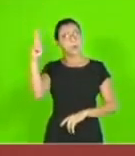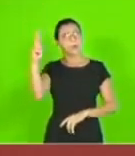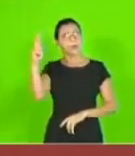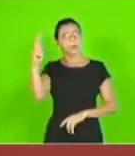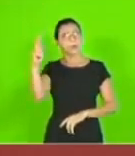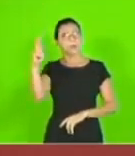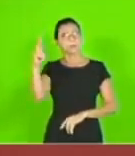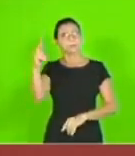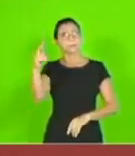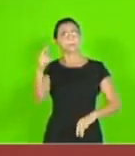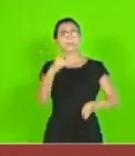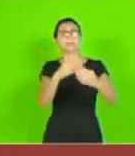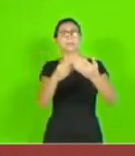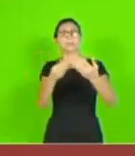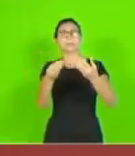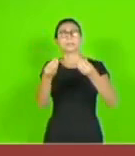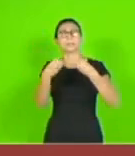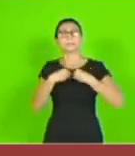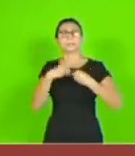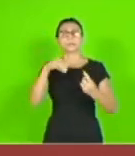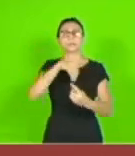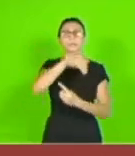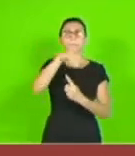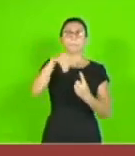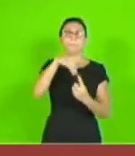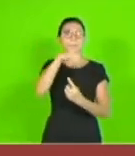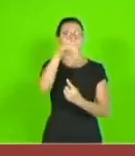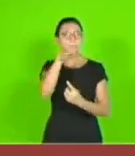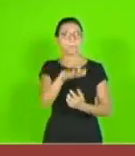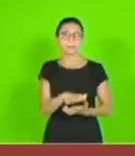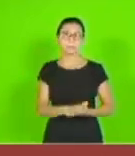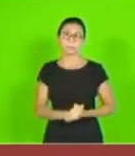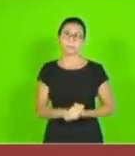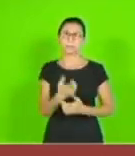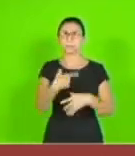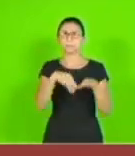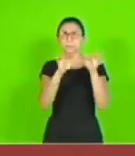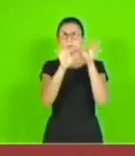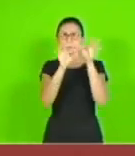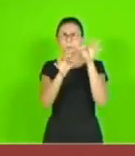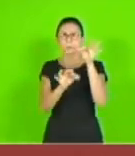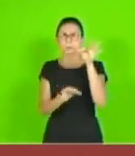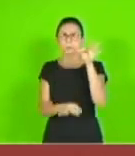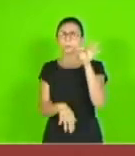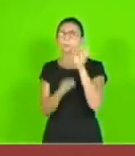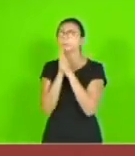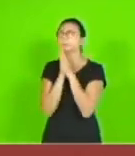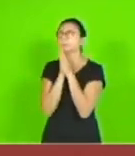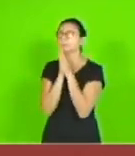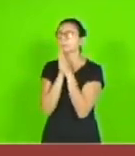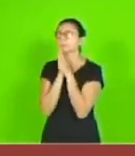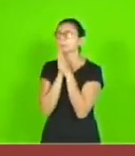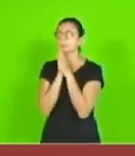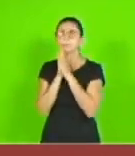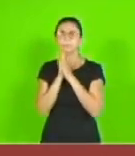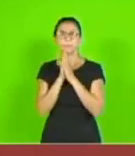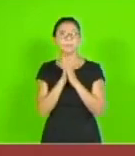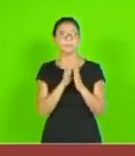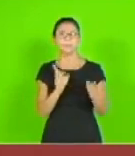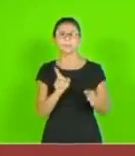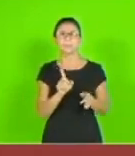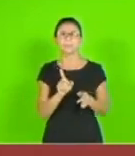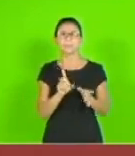we have to remember that the Lord has been giving us the resources for this moment that we are living. He doesn't expect us to live in this